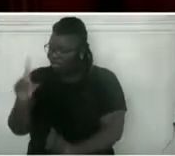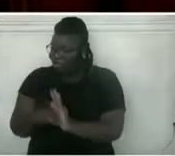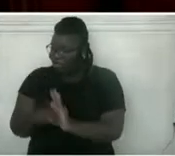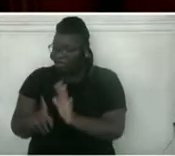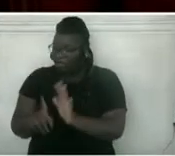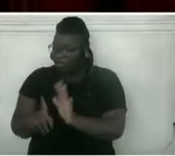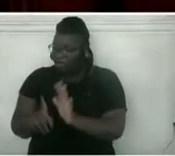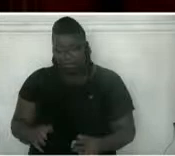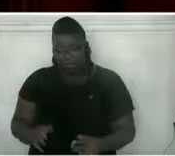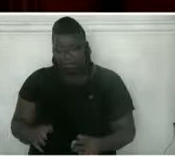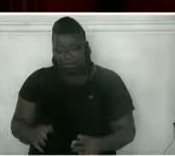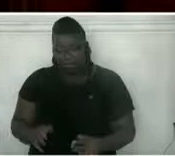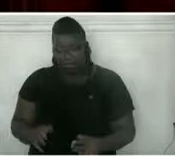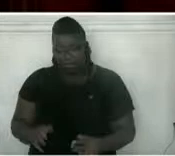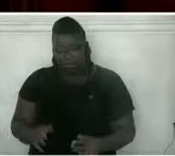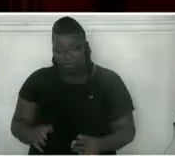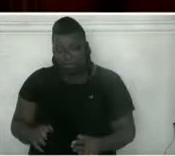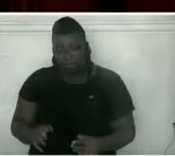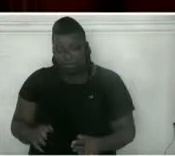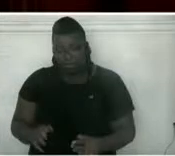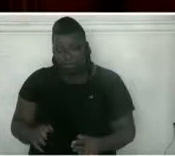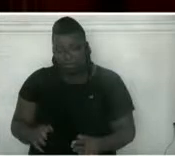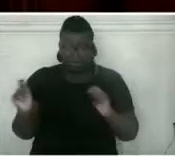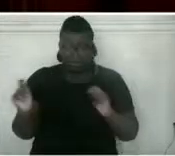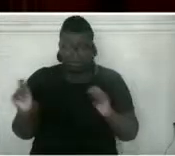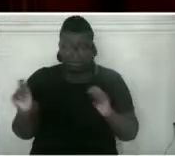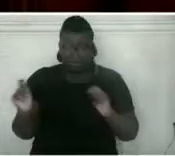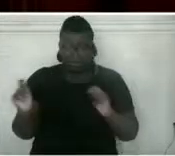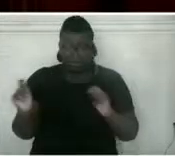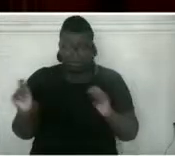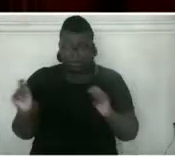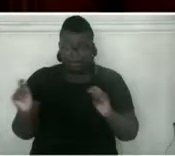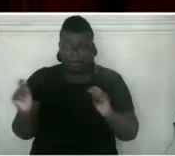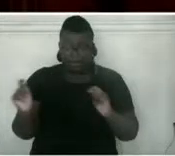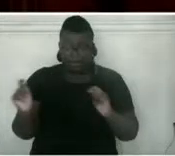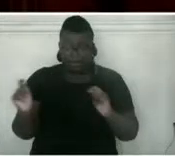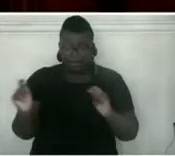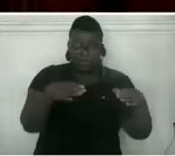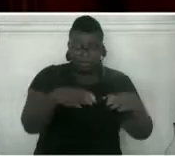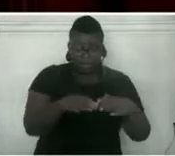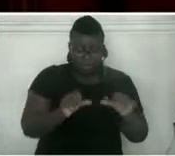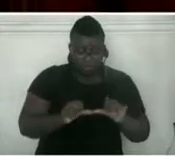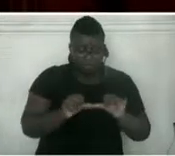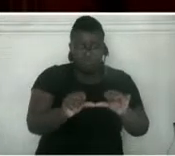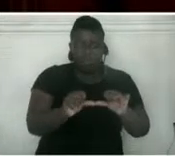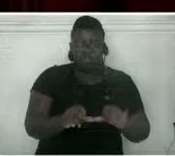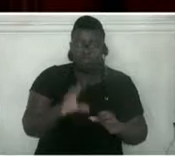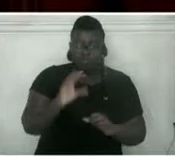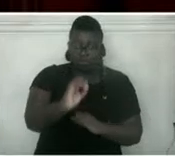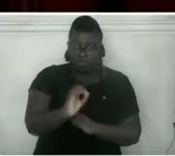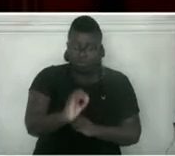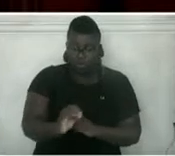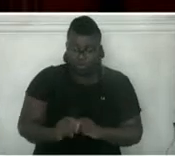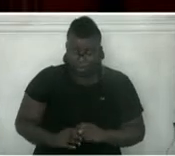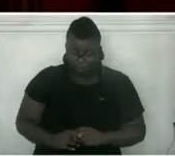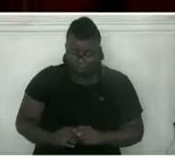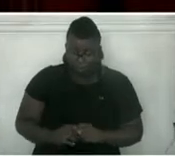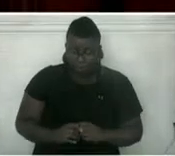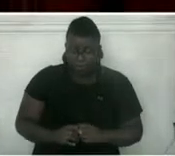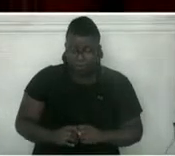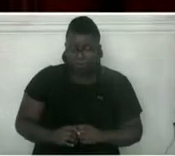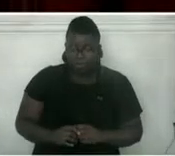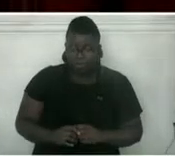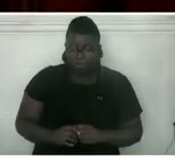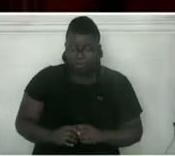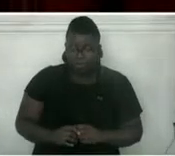other. Transformation in the property sector is ongoing, and we are very supportive to the